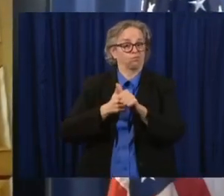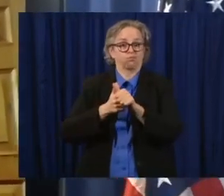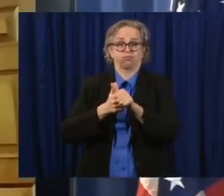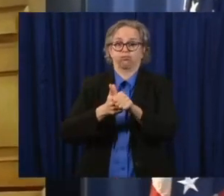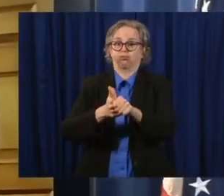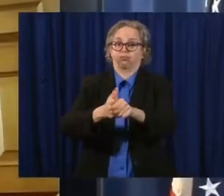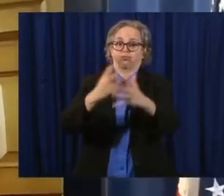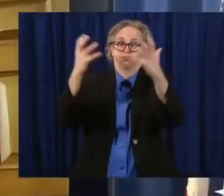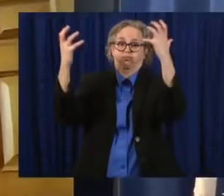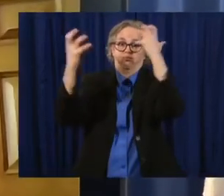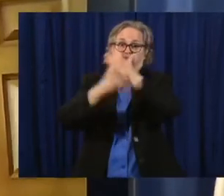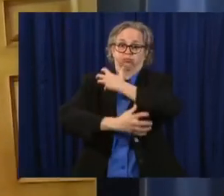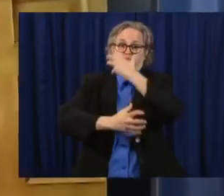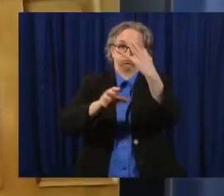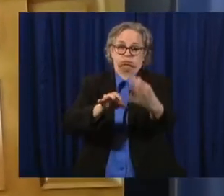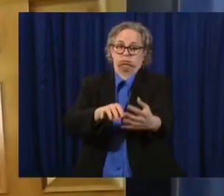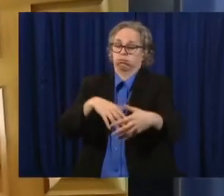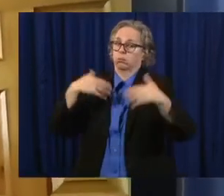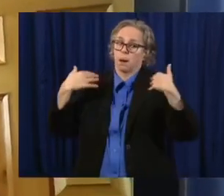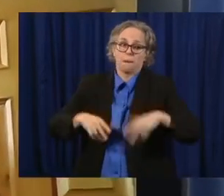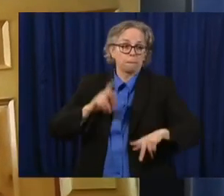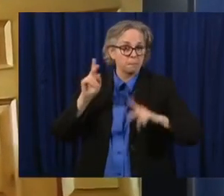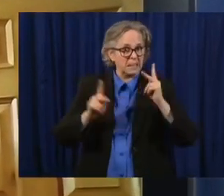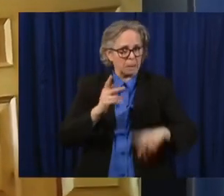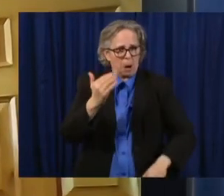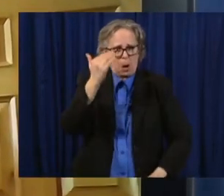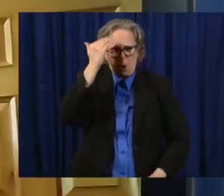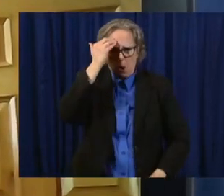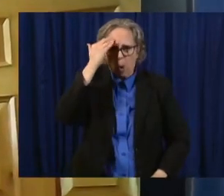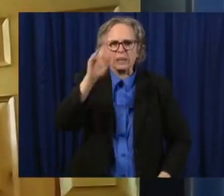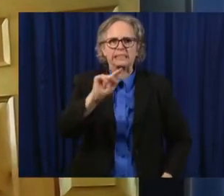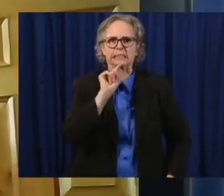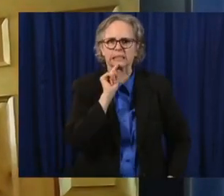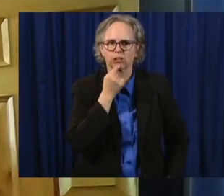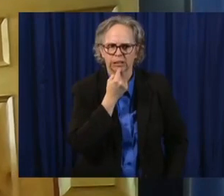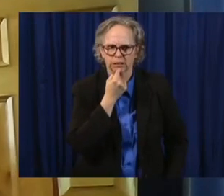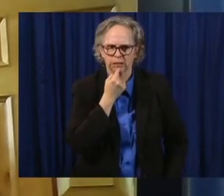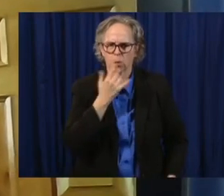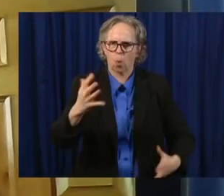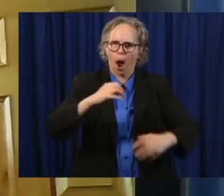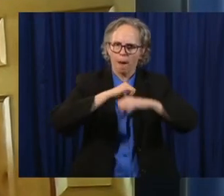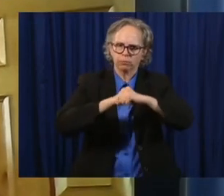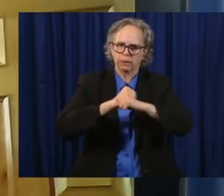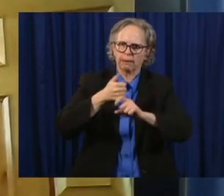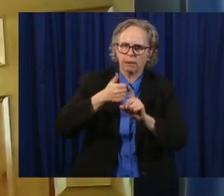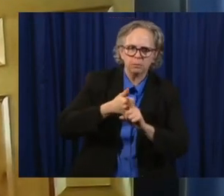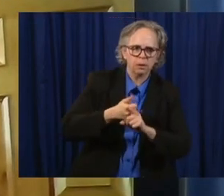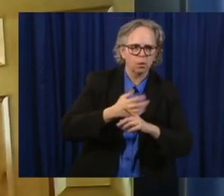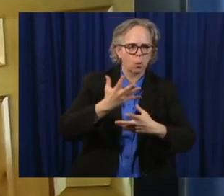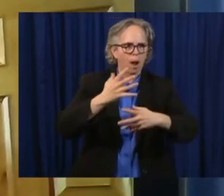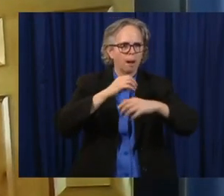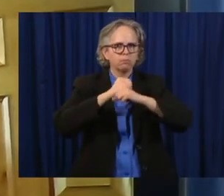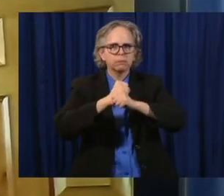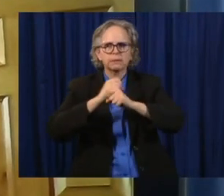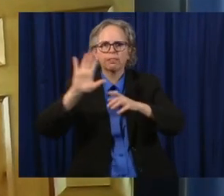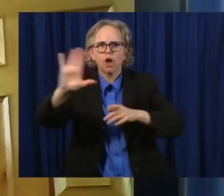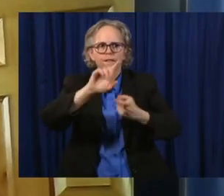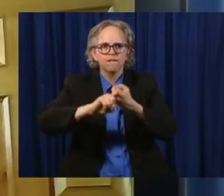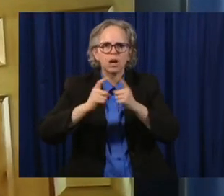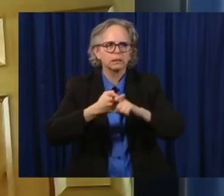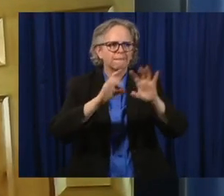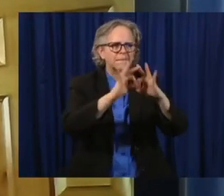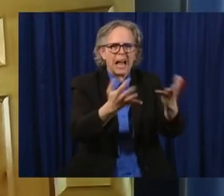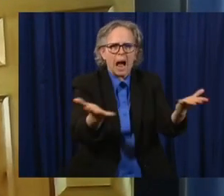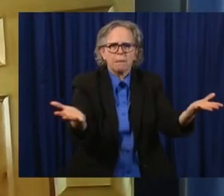most people know they want to protect themselves, but they want to protect their family, their friends, their other loved ones, and other ones in the community. I checked with our